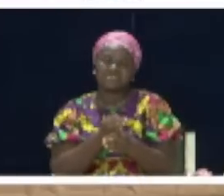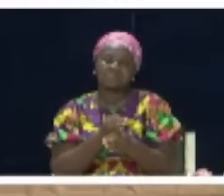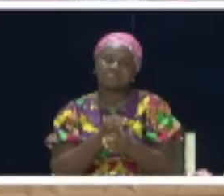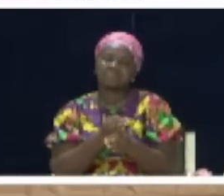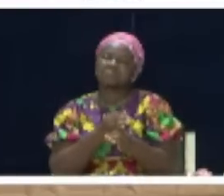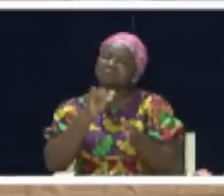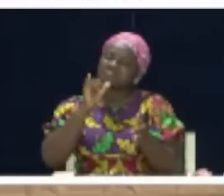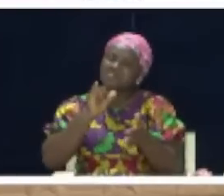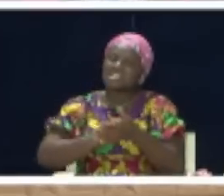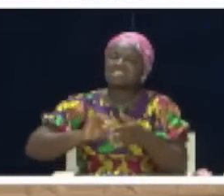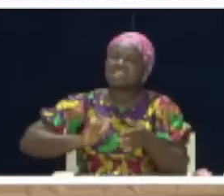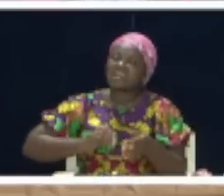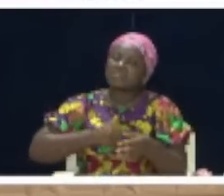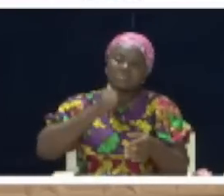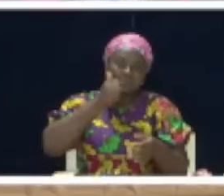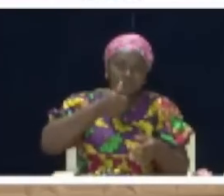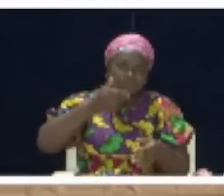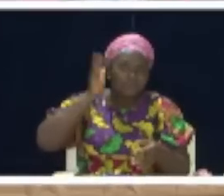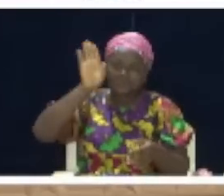That our tomorrow will be all right